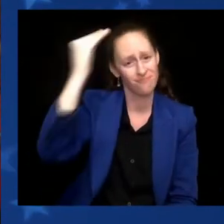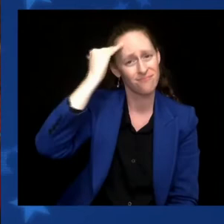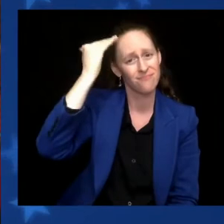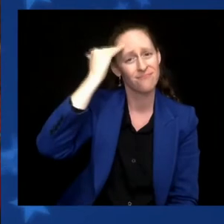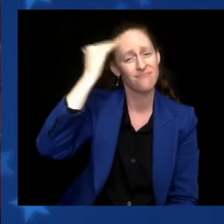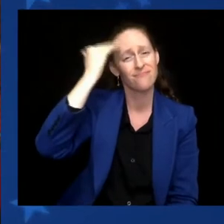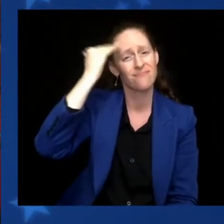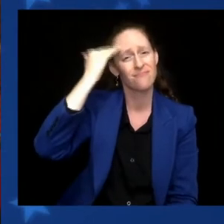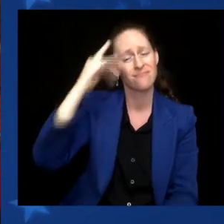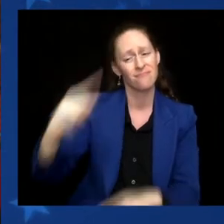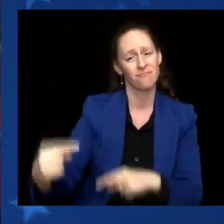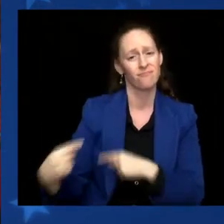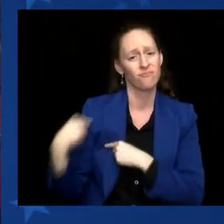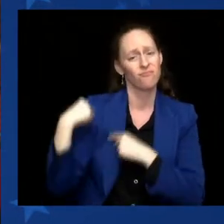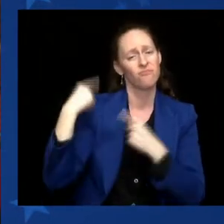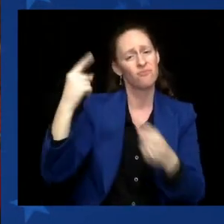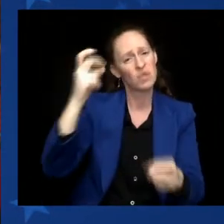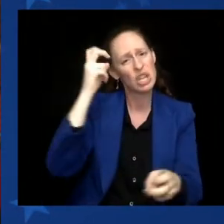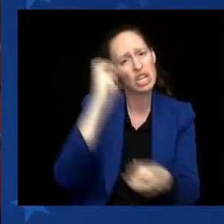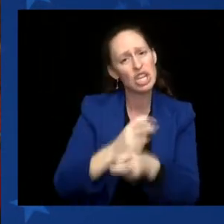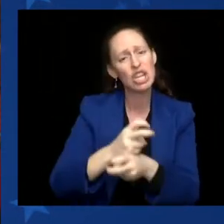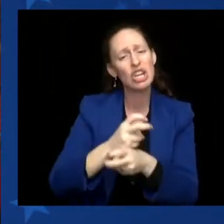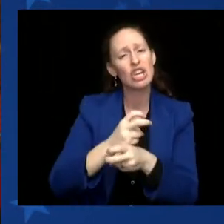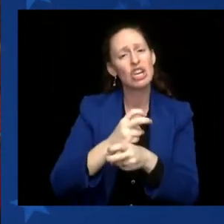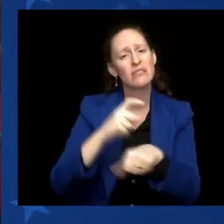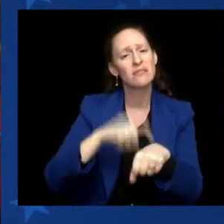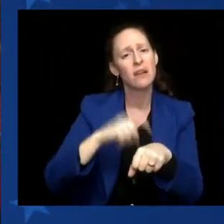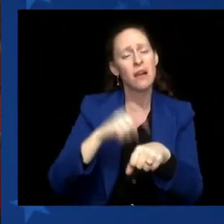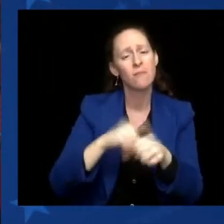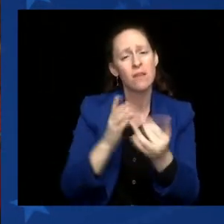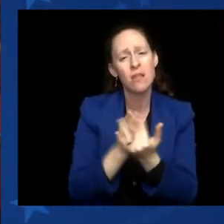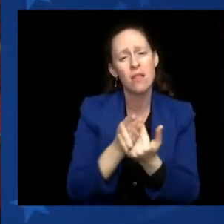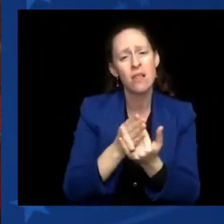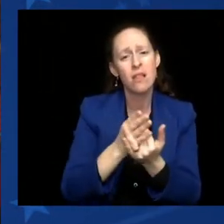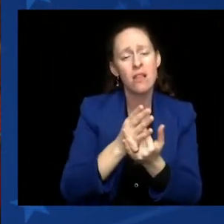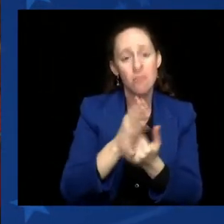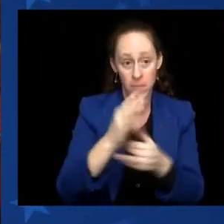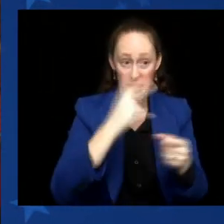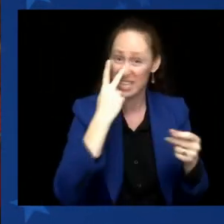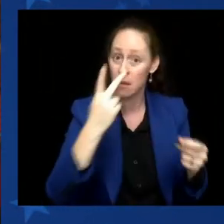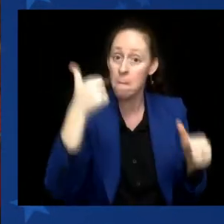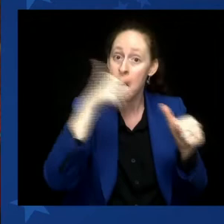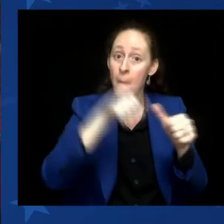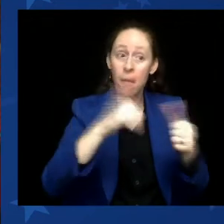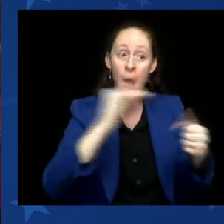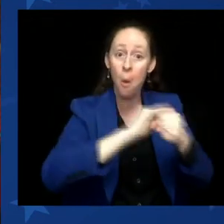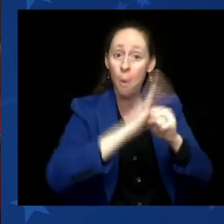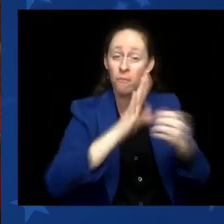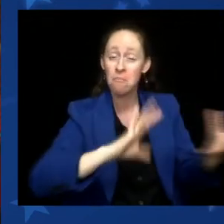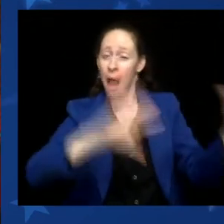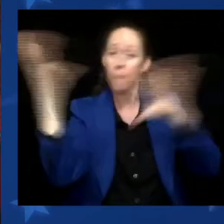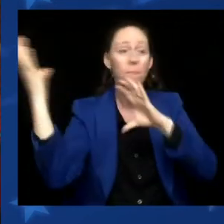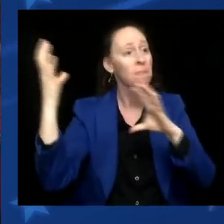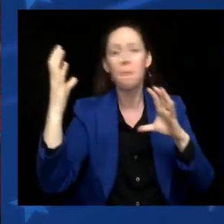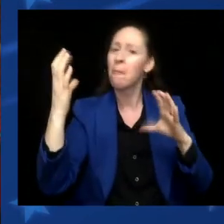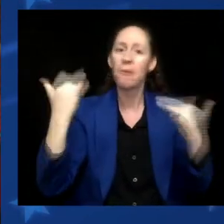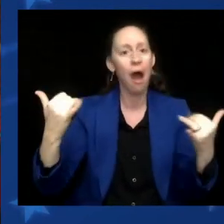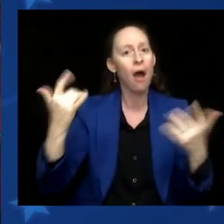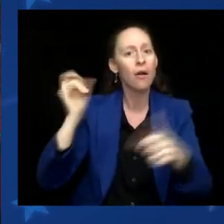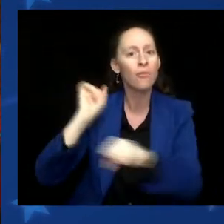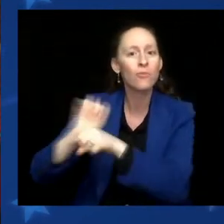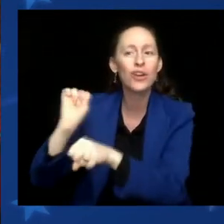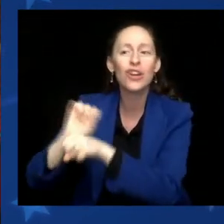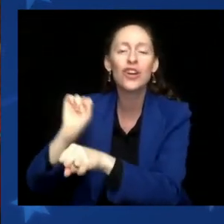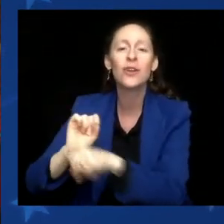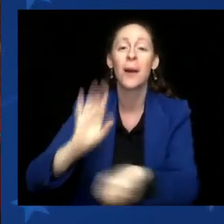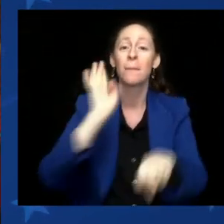lives. More Americans are working than ever. Businesses are growing. Our schools are open. Millions of